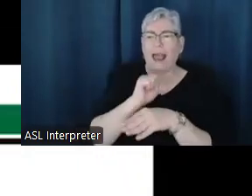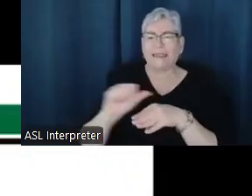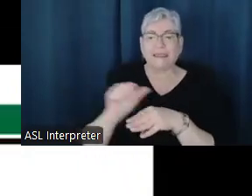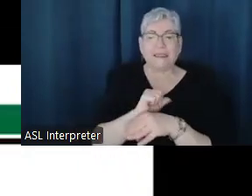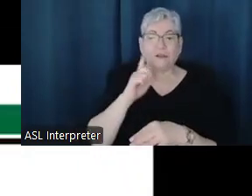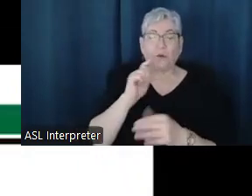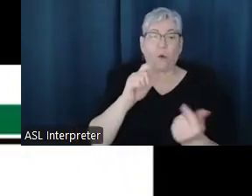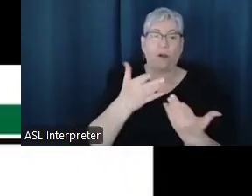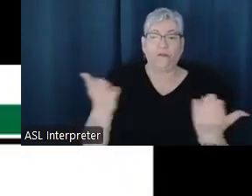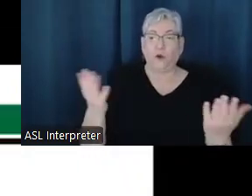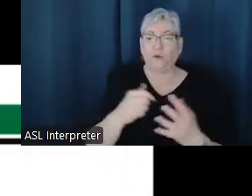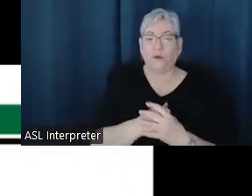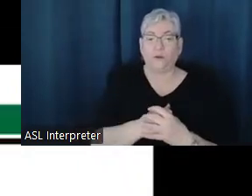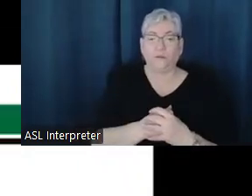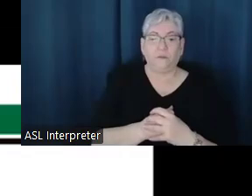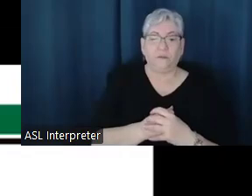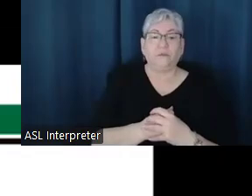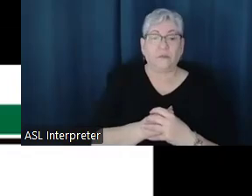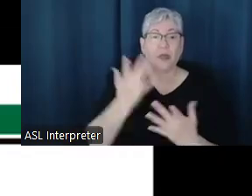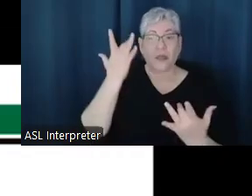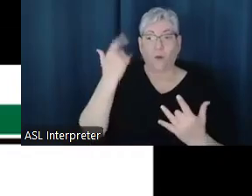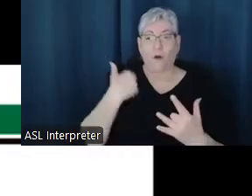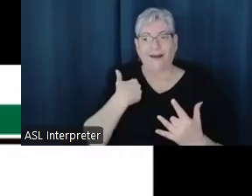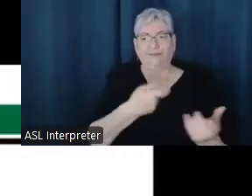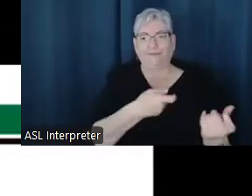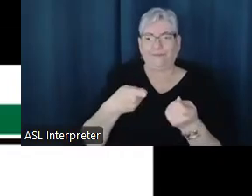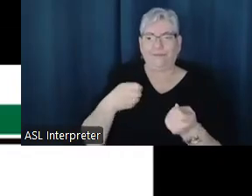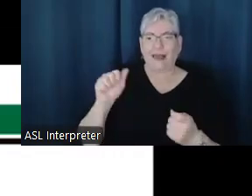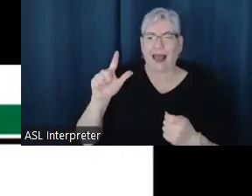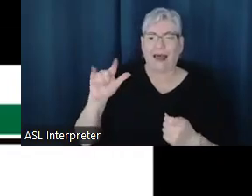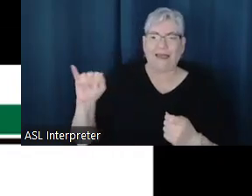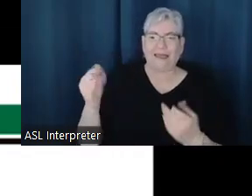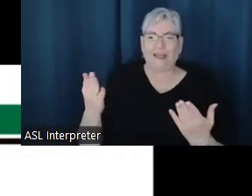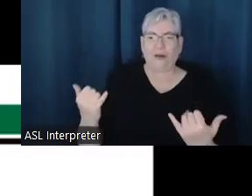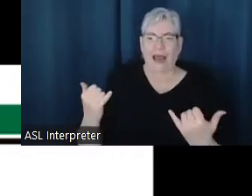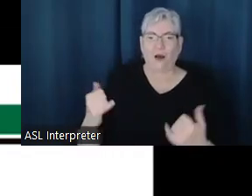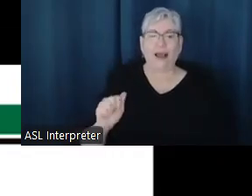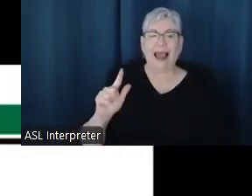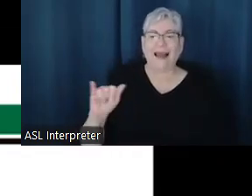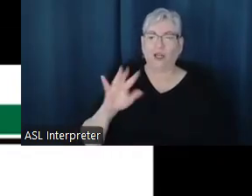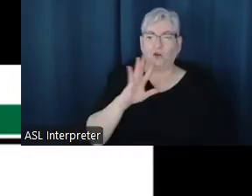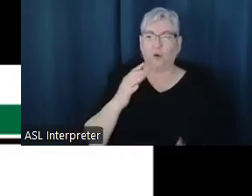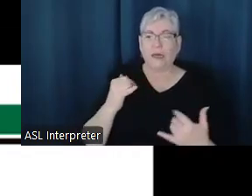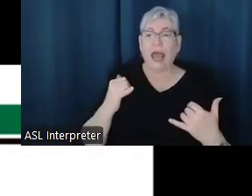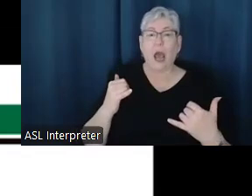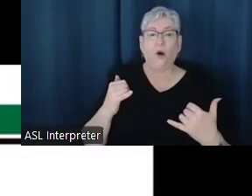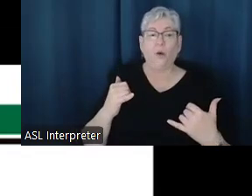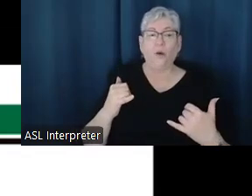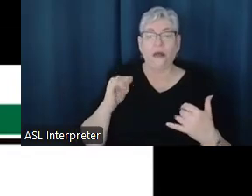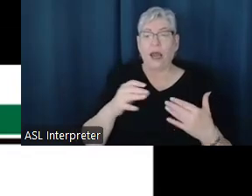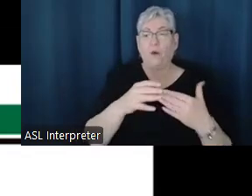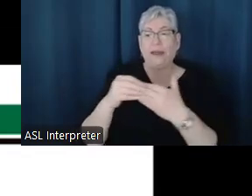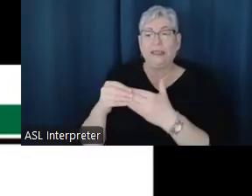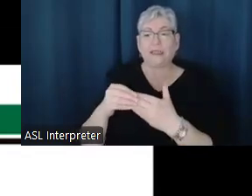you. And that's why I brought Ali. Yeah, so that leads us right into